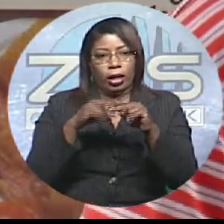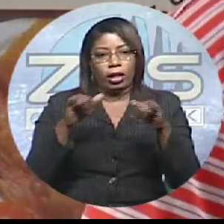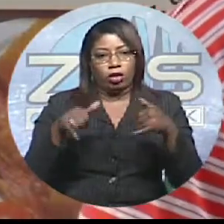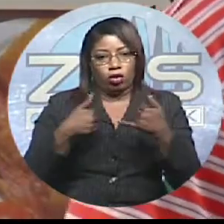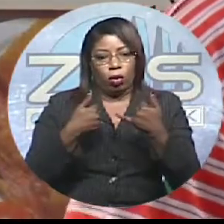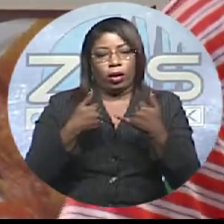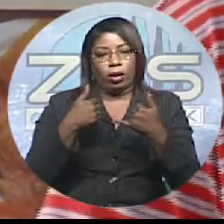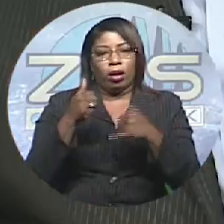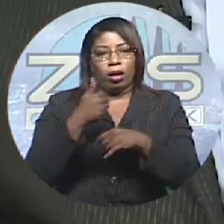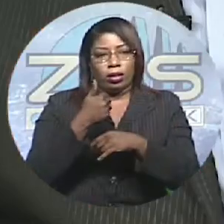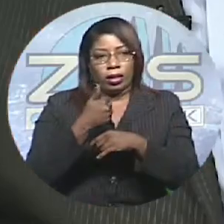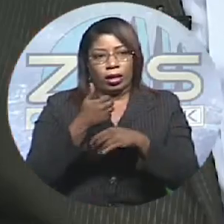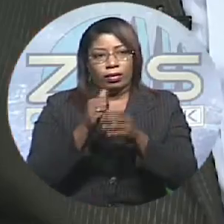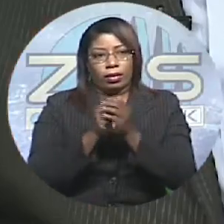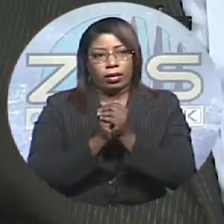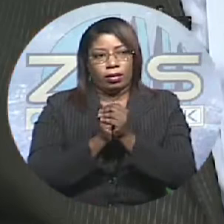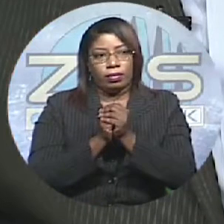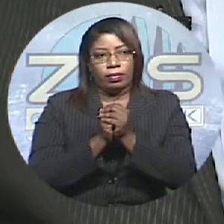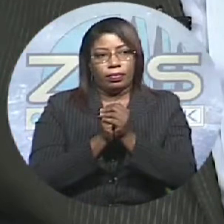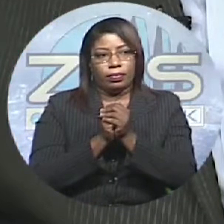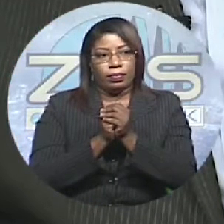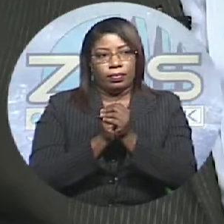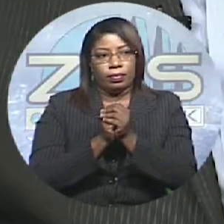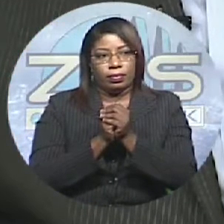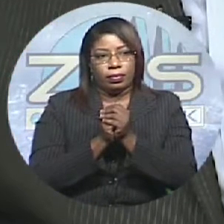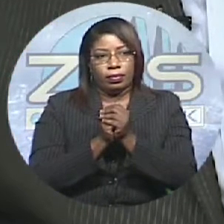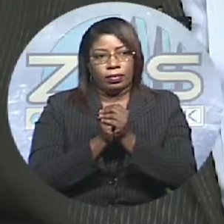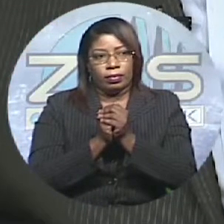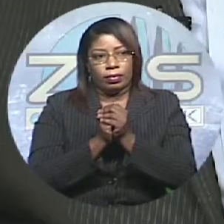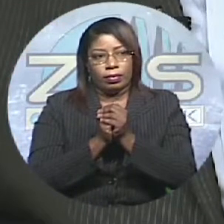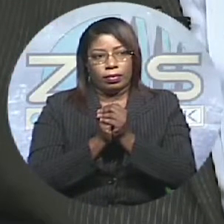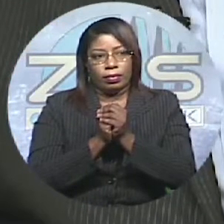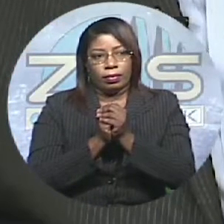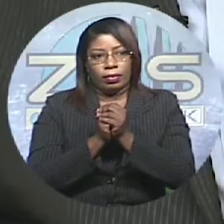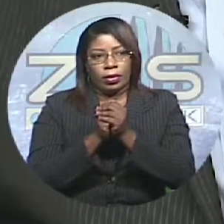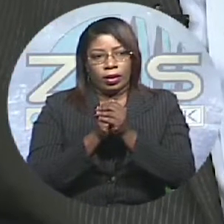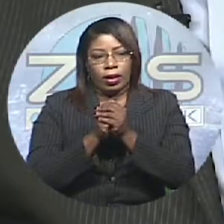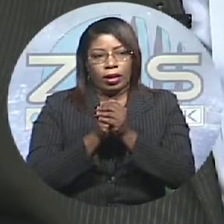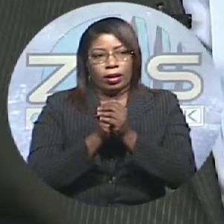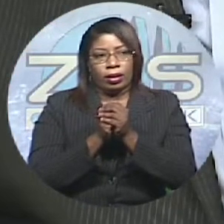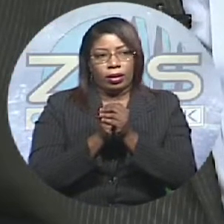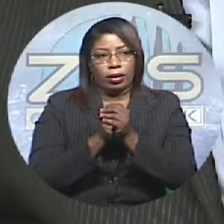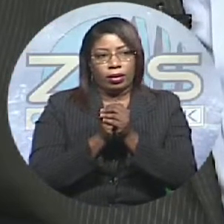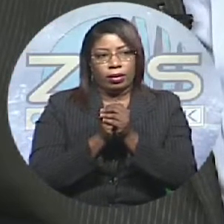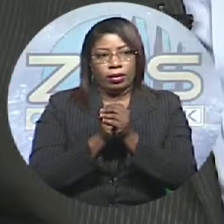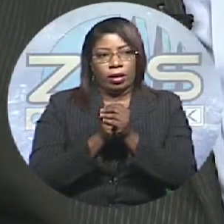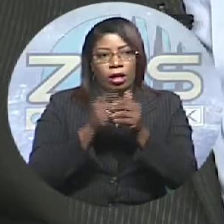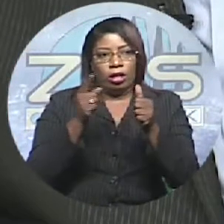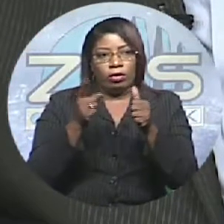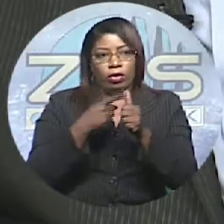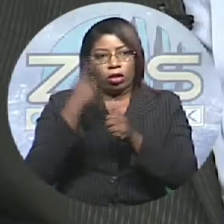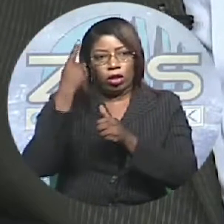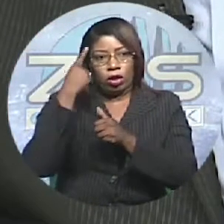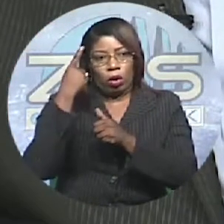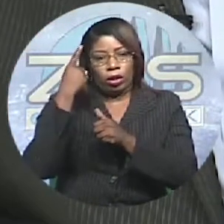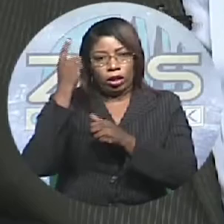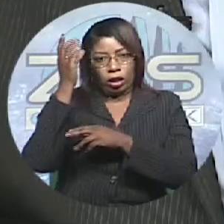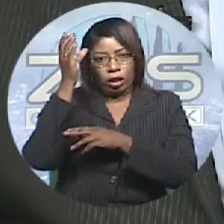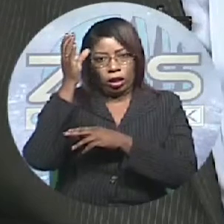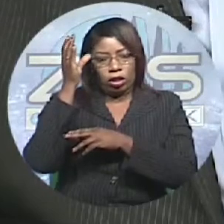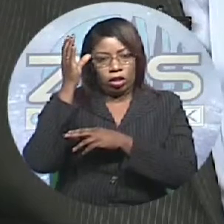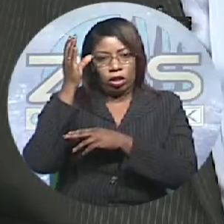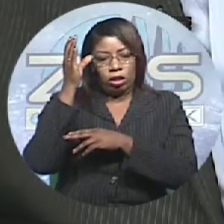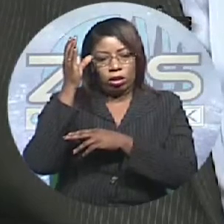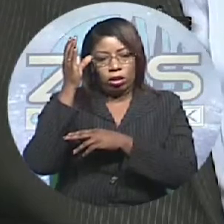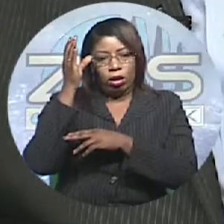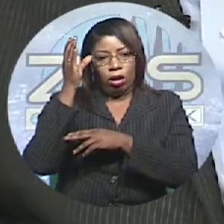ourselves. That managed water really hits you deep in the gut, so let's see how that turns out. Moving on, it was first thought to be a concern of dog poisoning